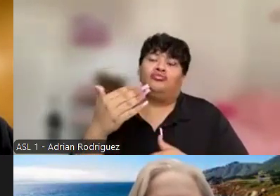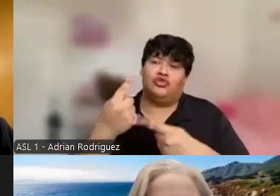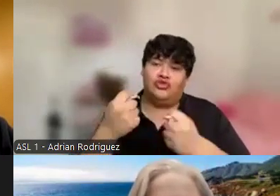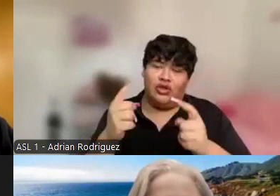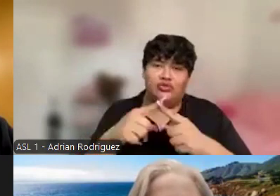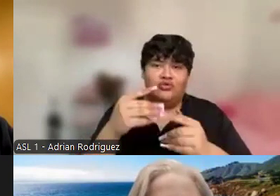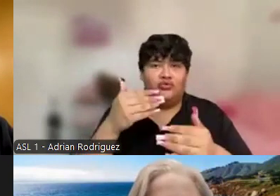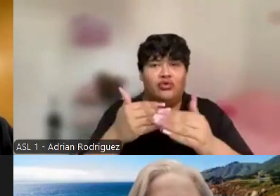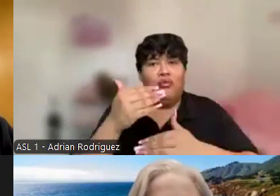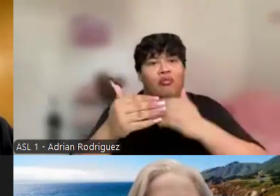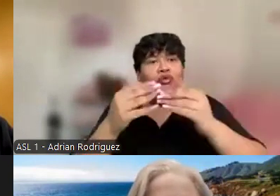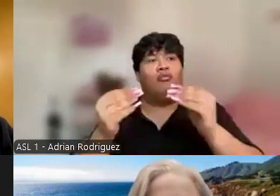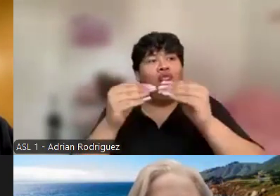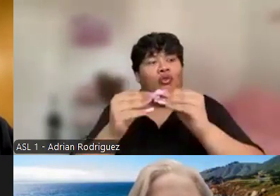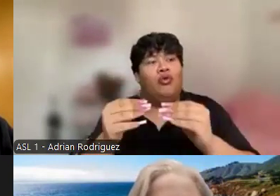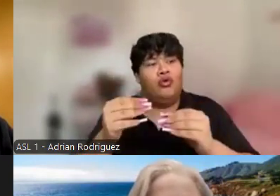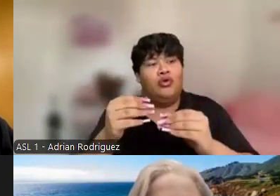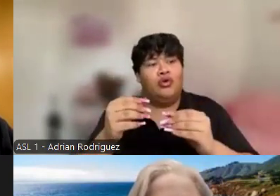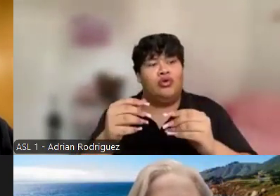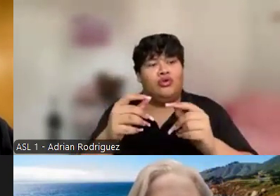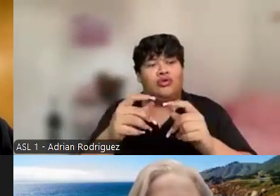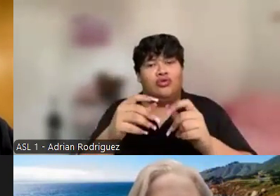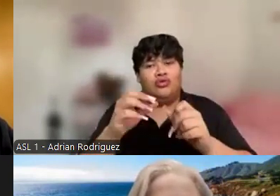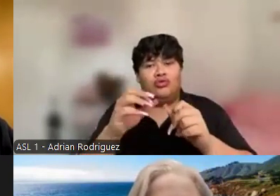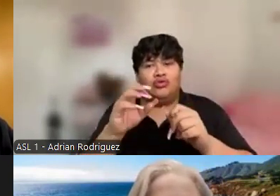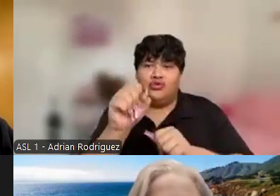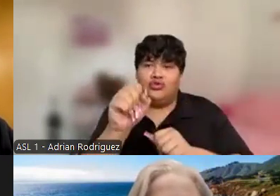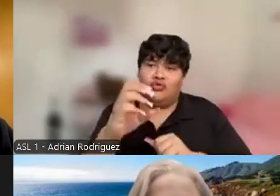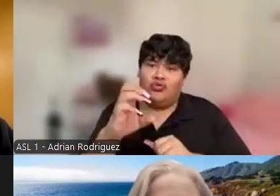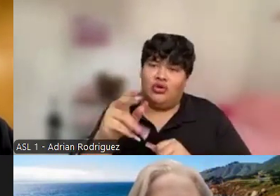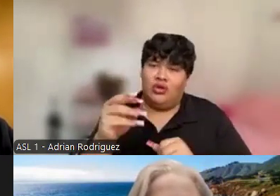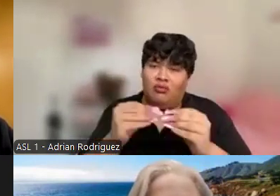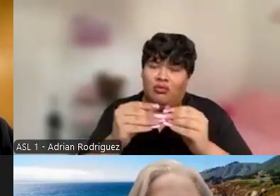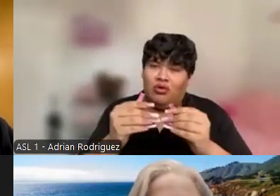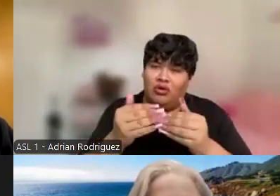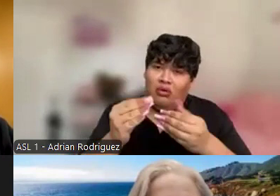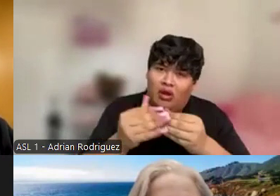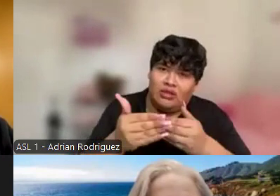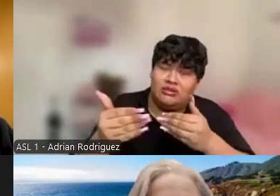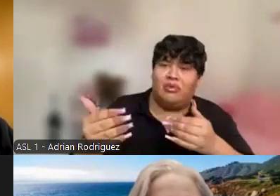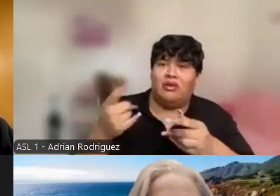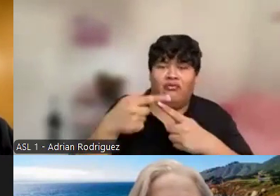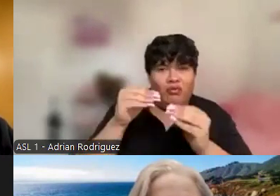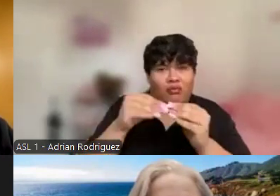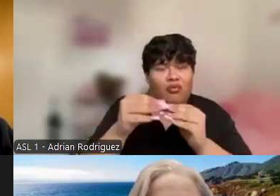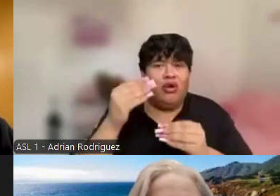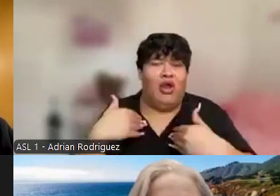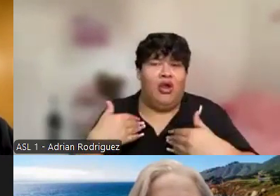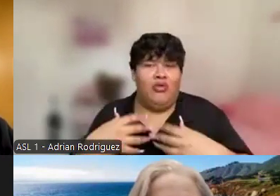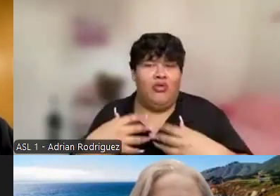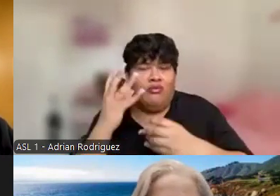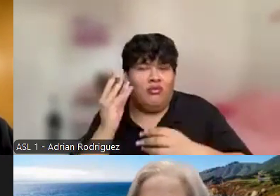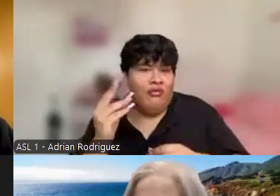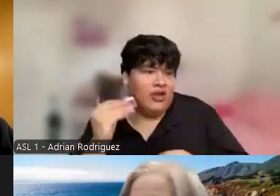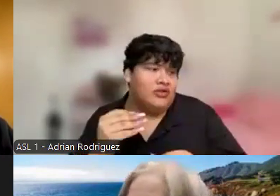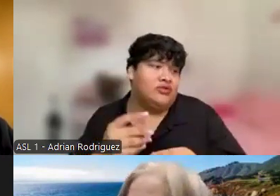improved screening, is that something that is being proposed to be expanded to other healthcare professionals in terms of